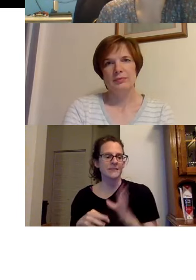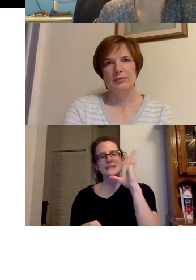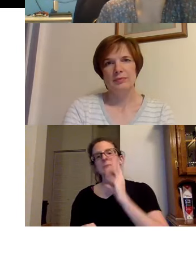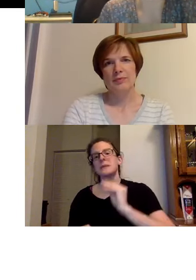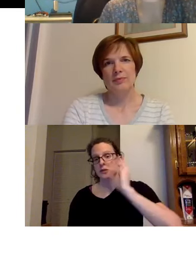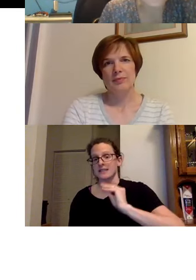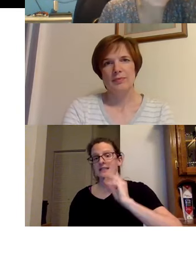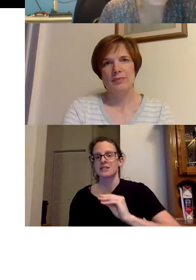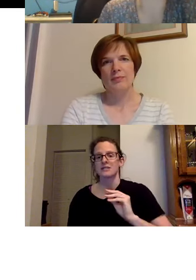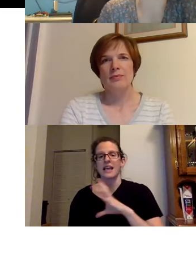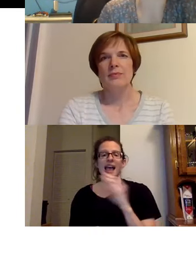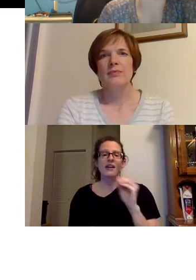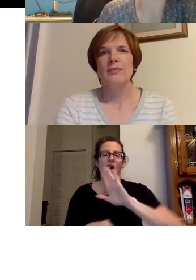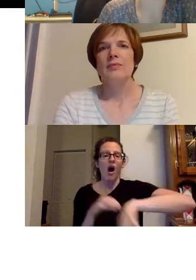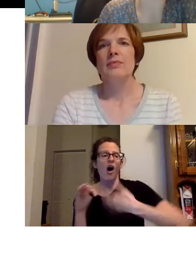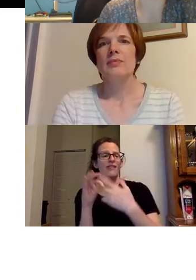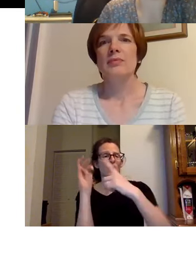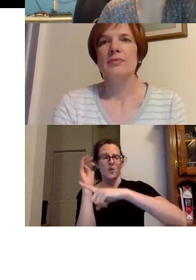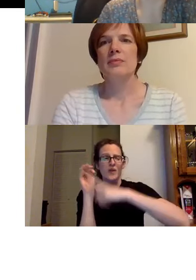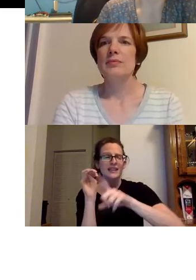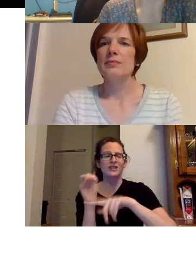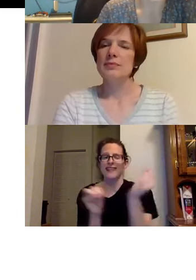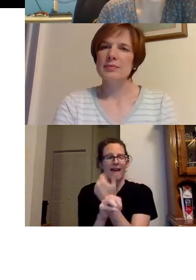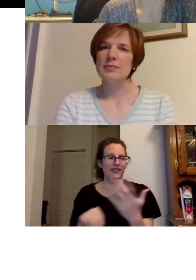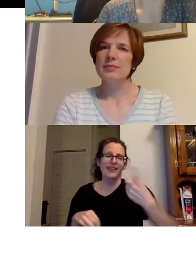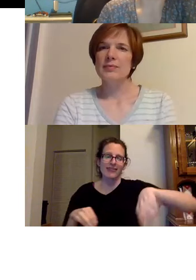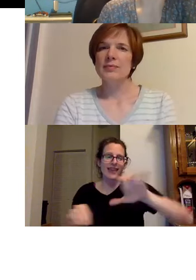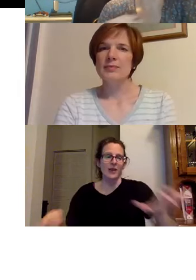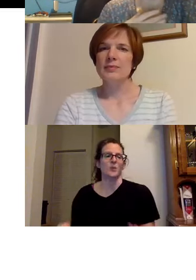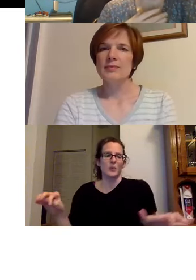experience in all the research and everything that they've done. So,